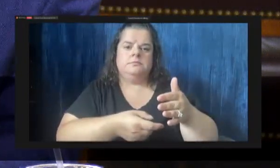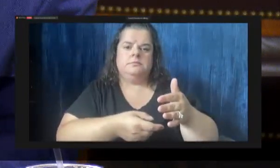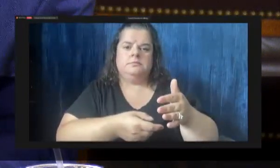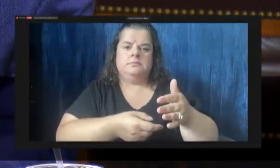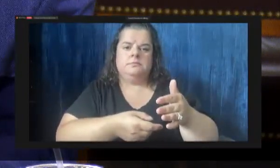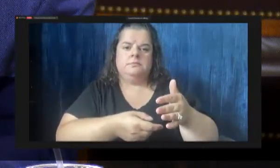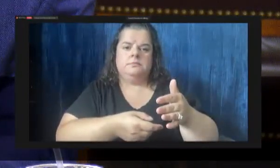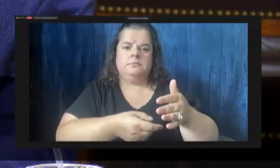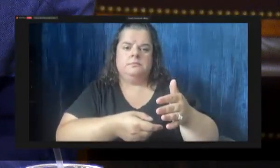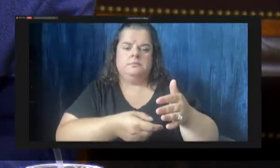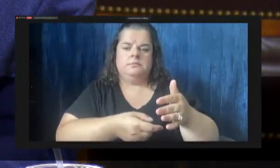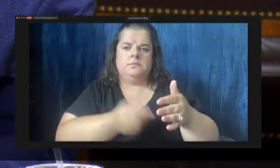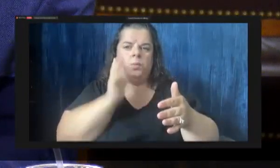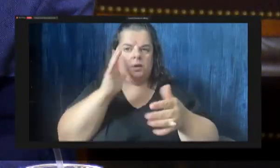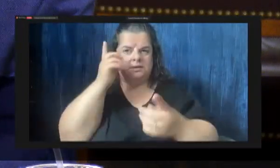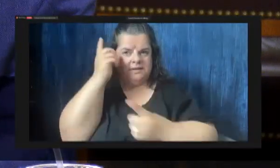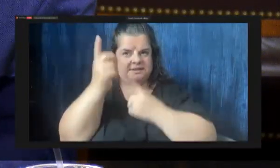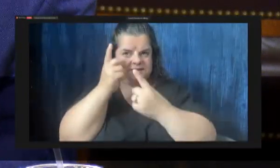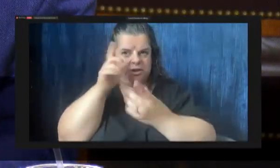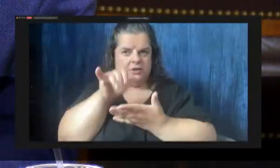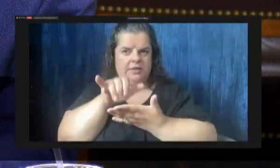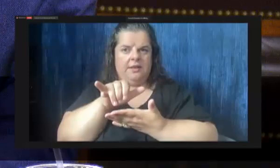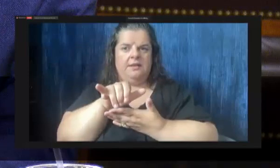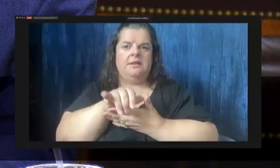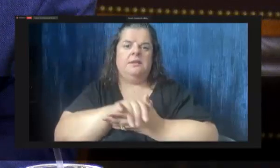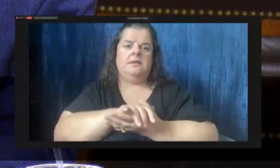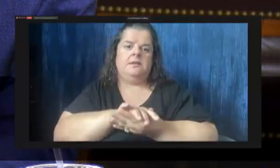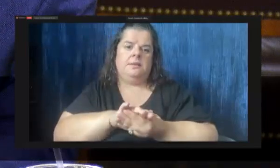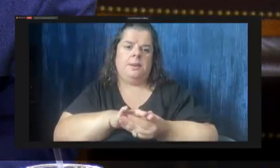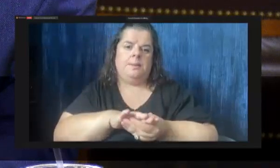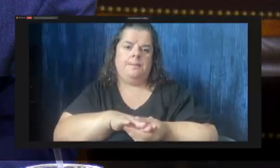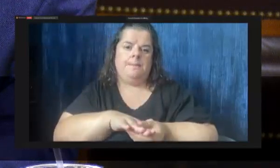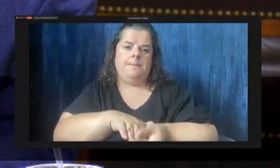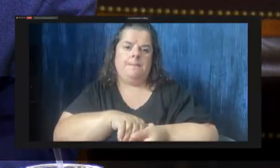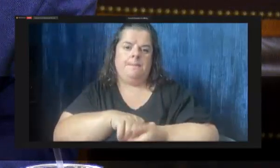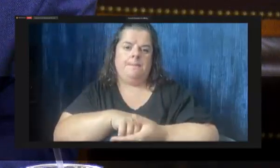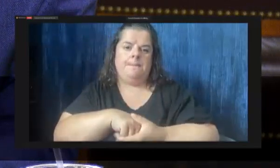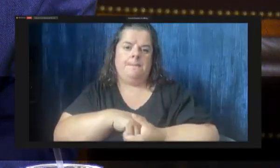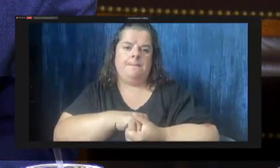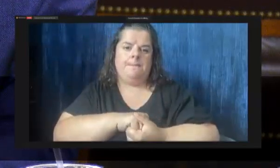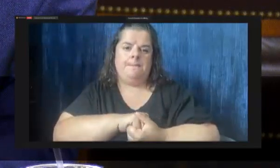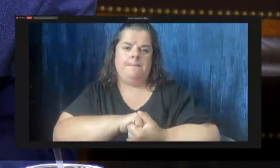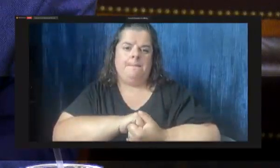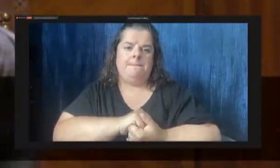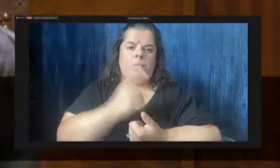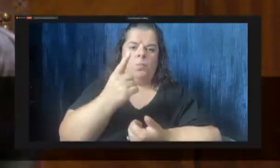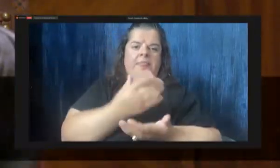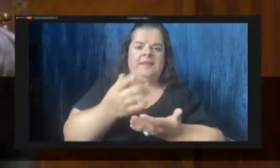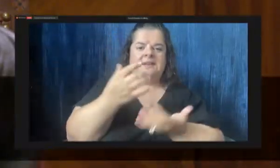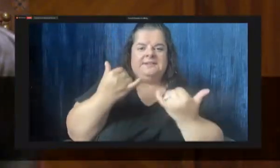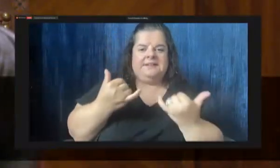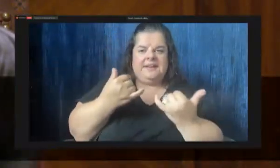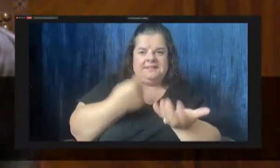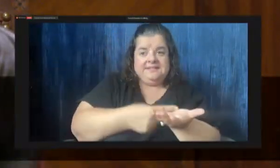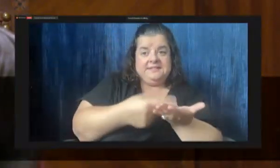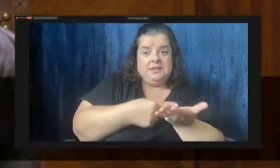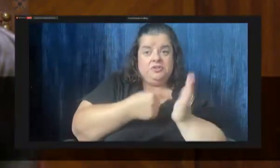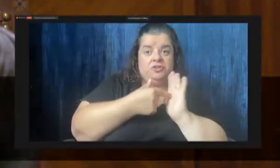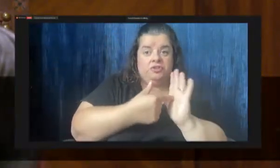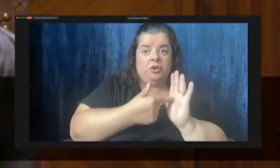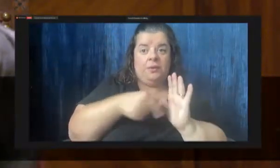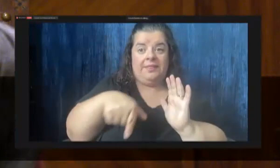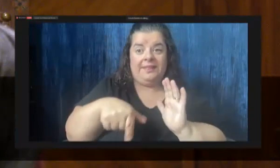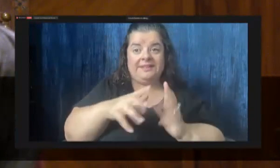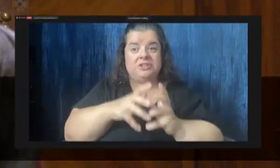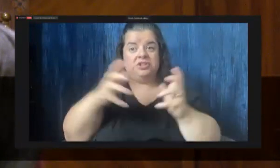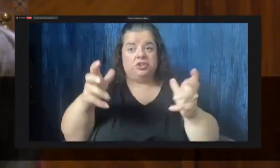consider that. Mm-hmm. Mm-hmm. And I think that, you know, if there's one thing that today's discussion has shown is that this is being too